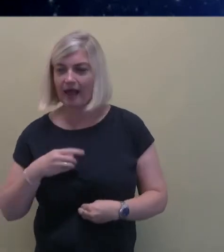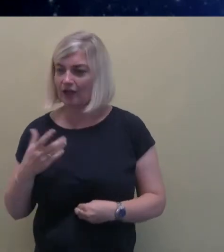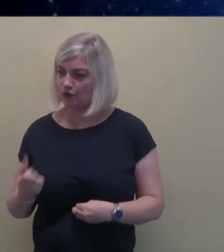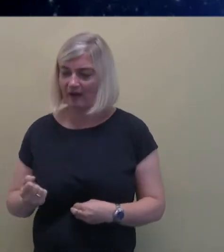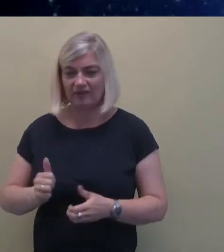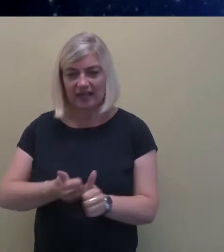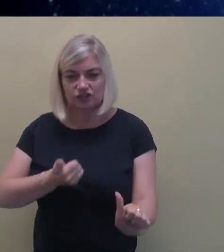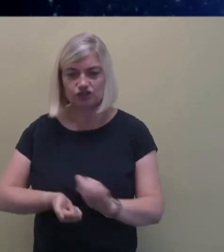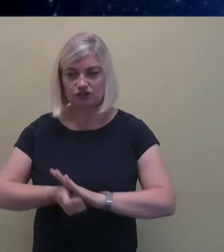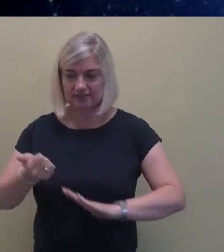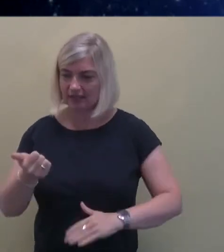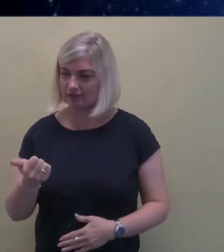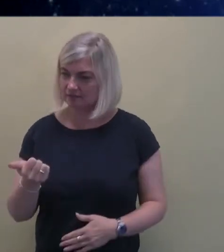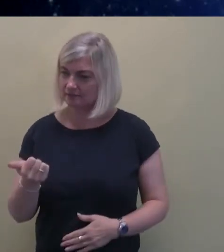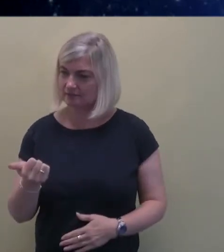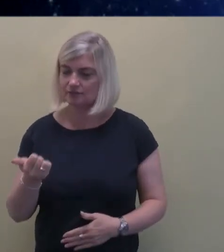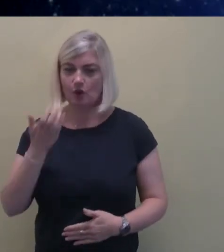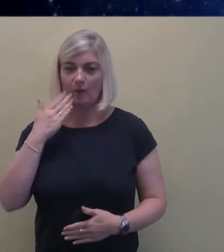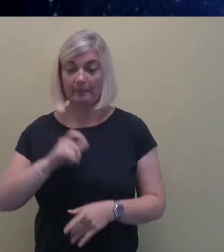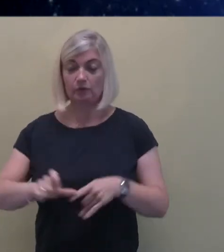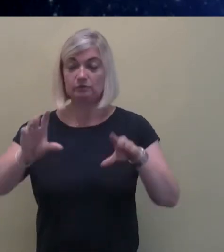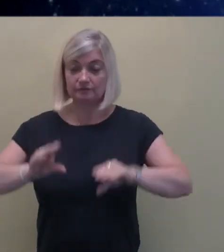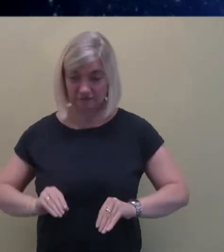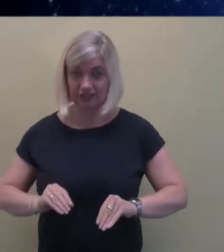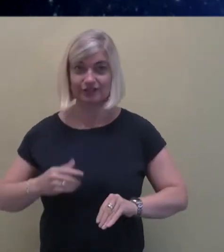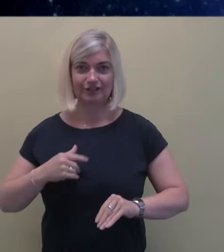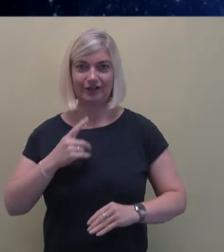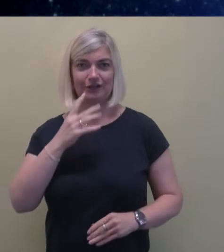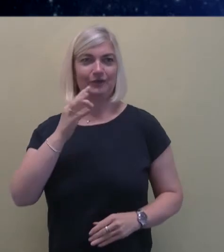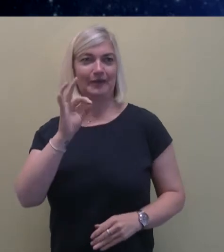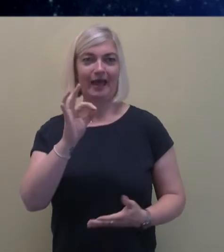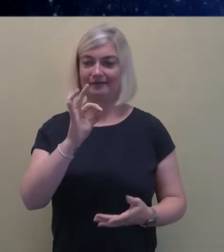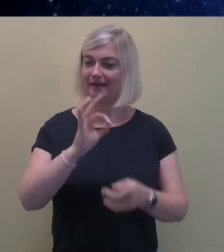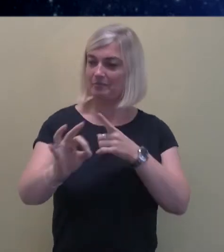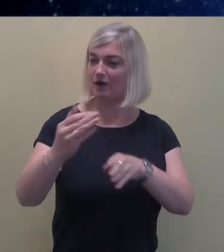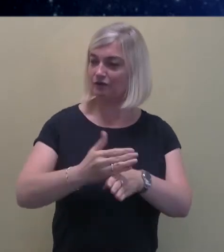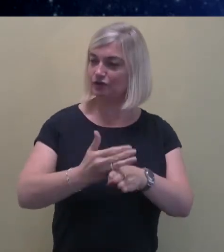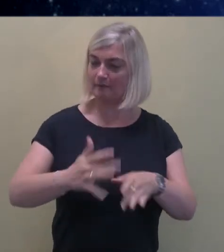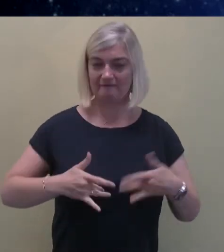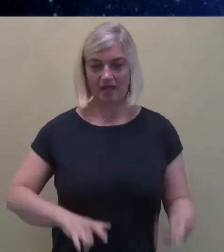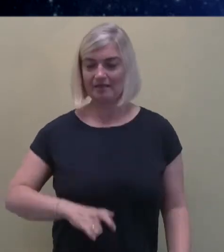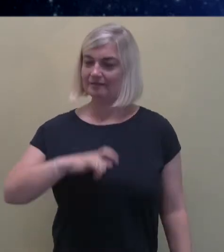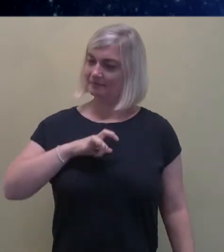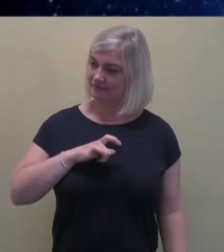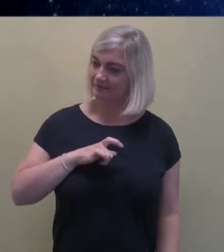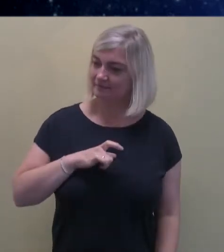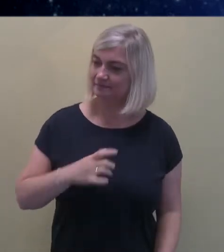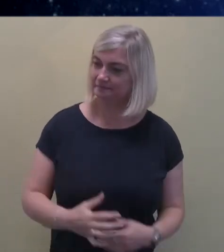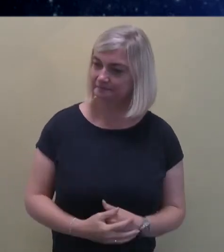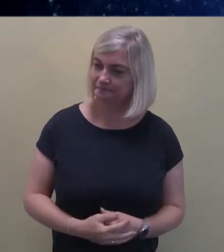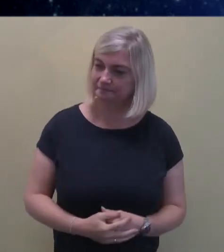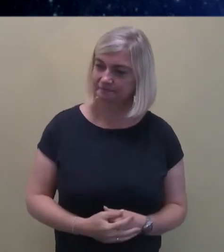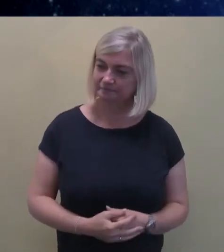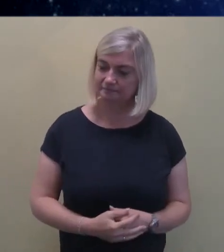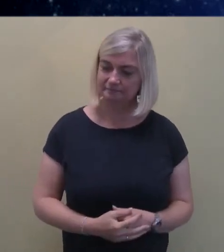how different it is with apprenticeship. It's actually a vocational qualification instead of BTEC, but on parallel